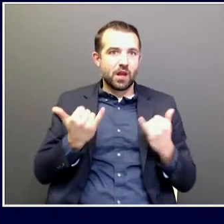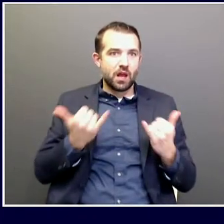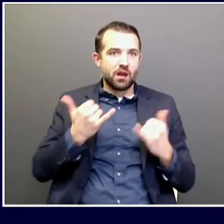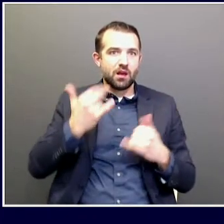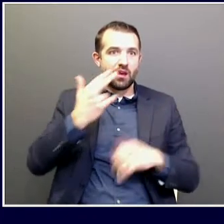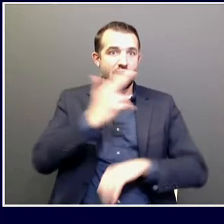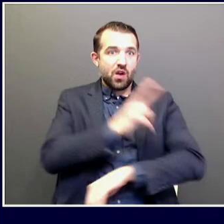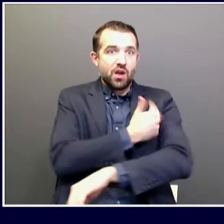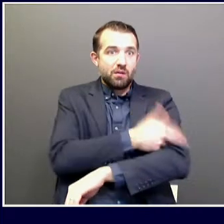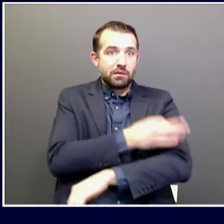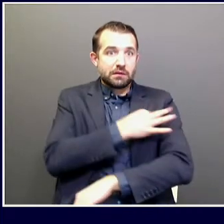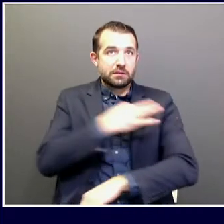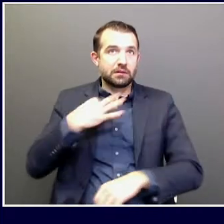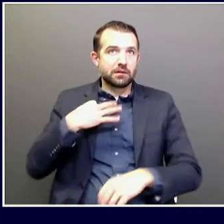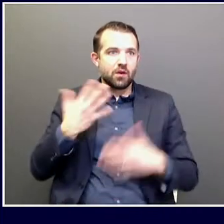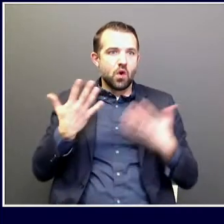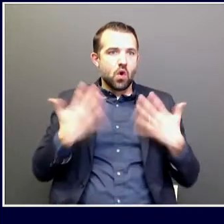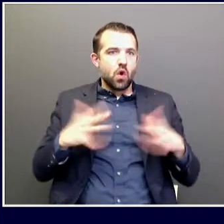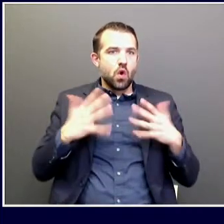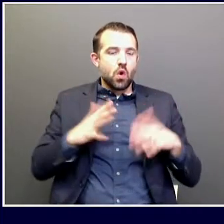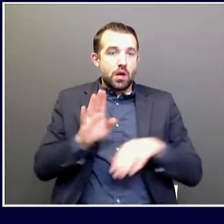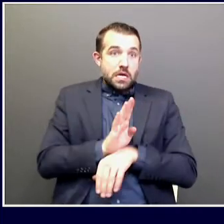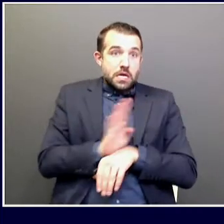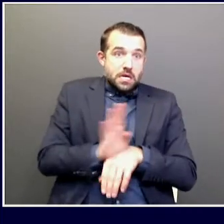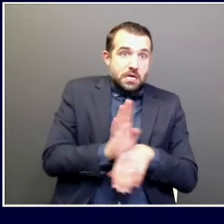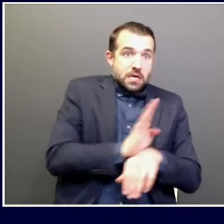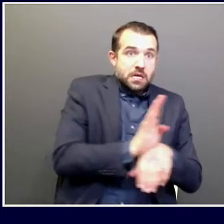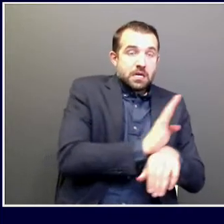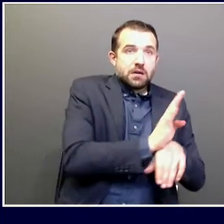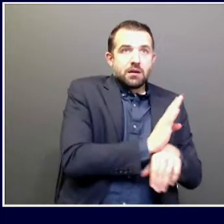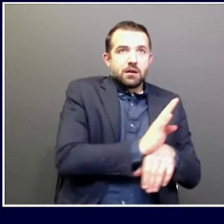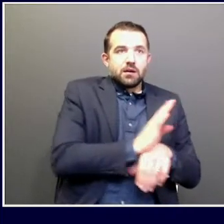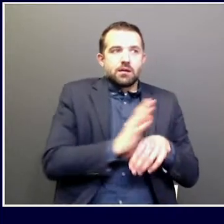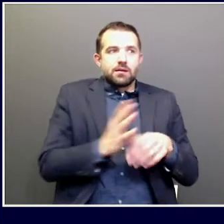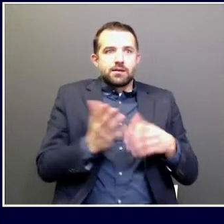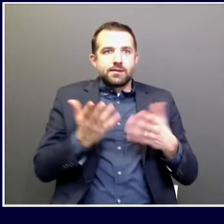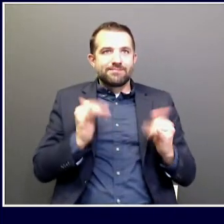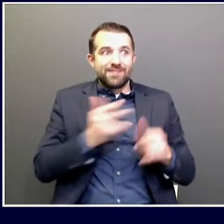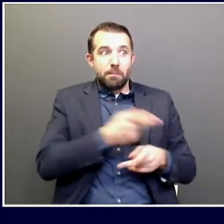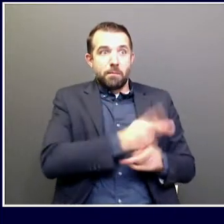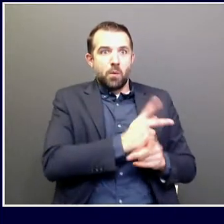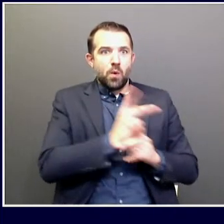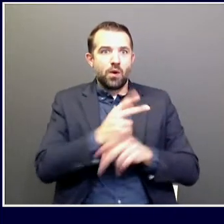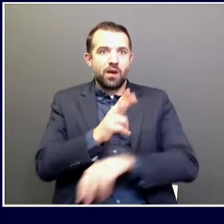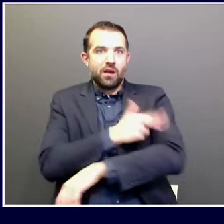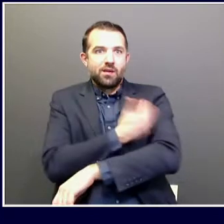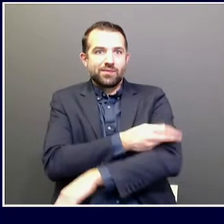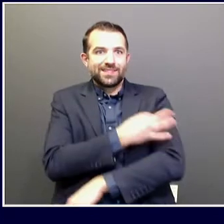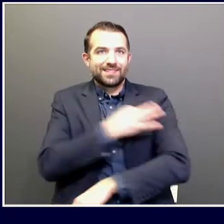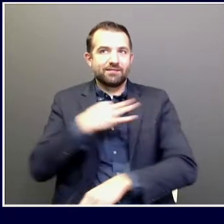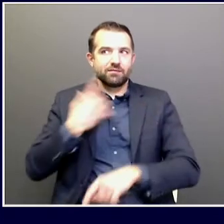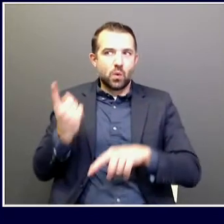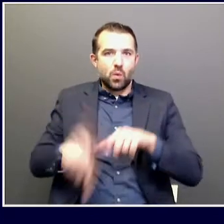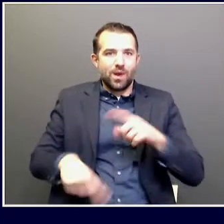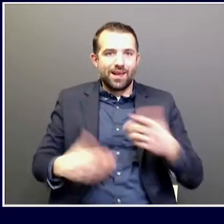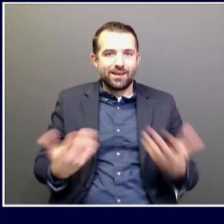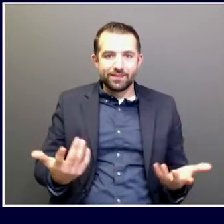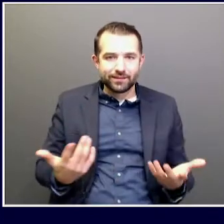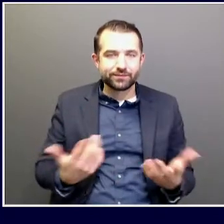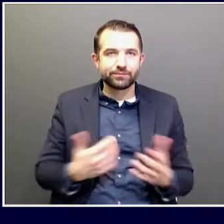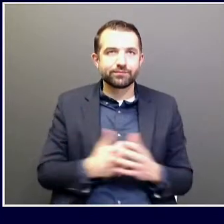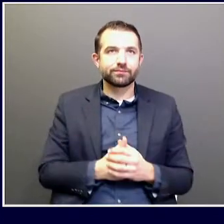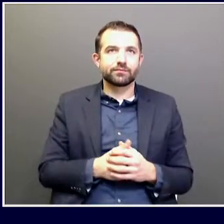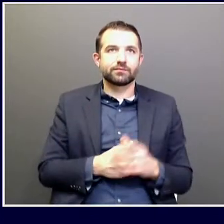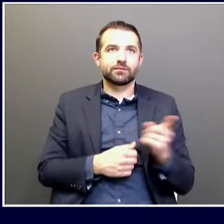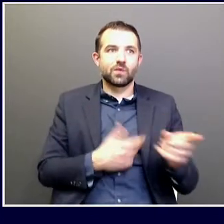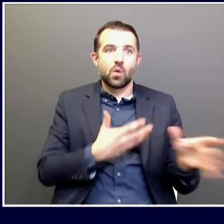situation in other parts of the state, but I don't want to overpromise and suggest that more are coming This site was one we stood up very quickly